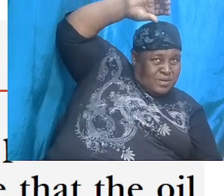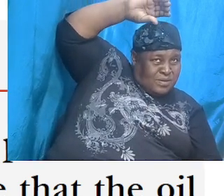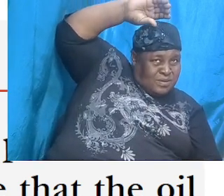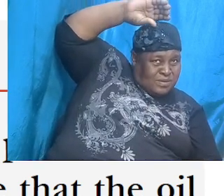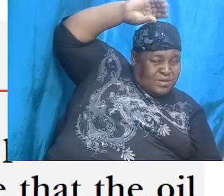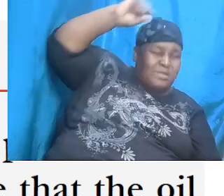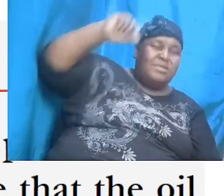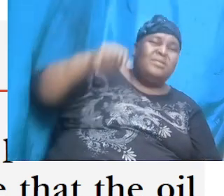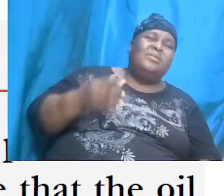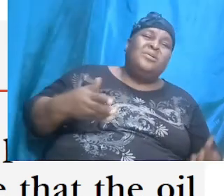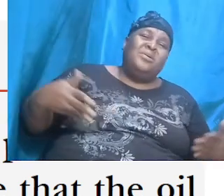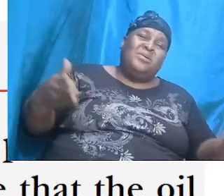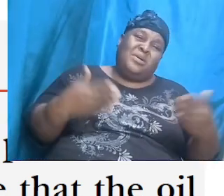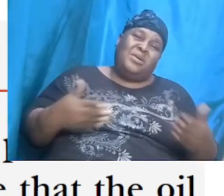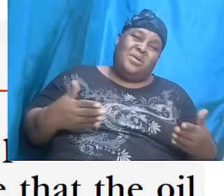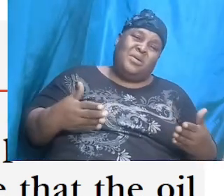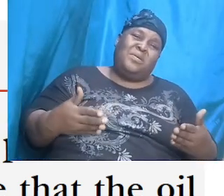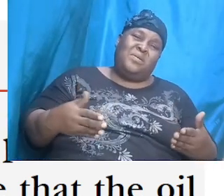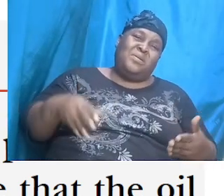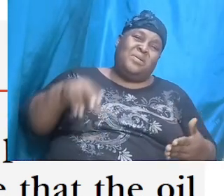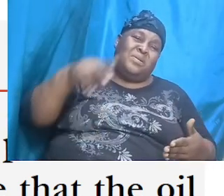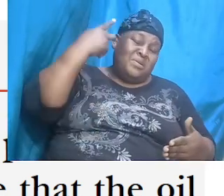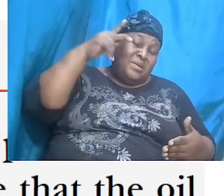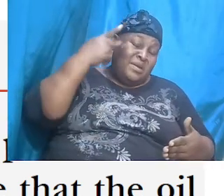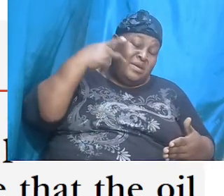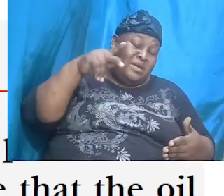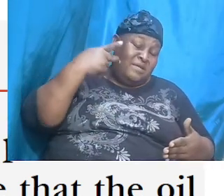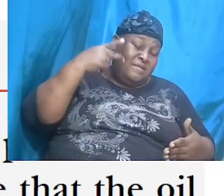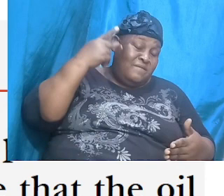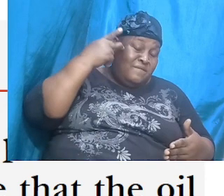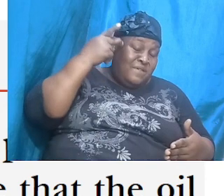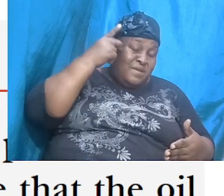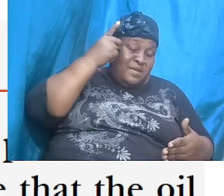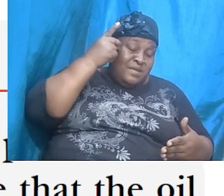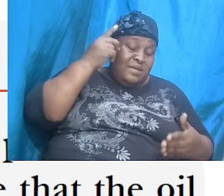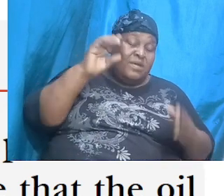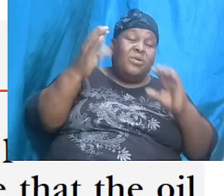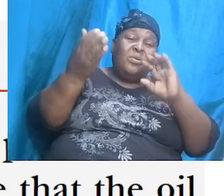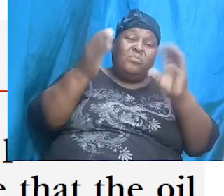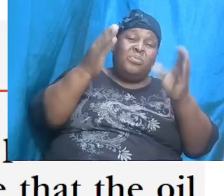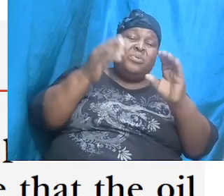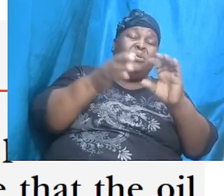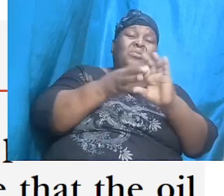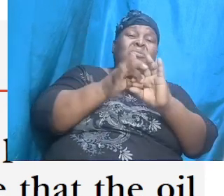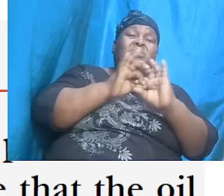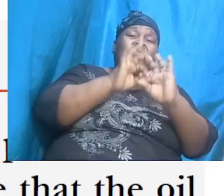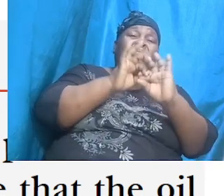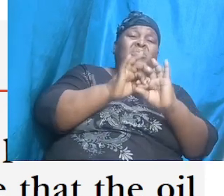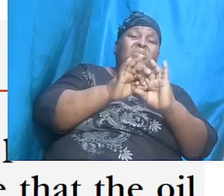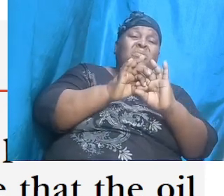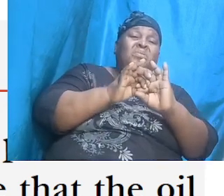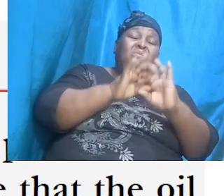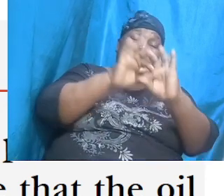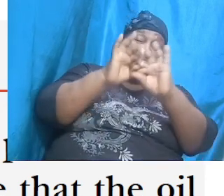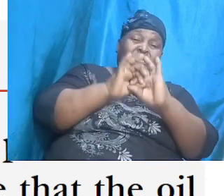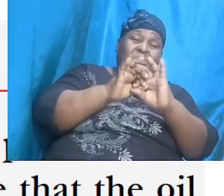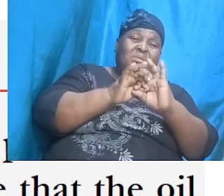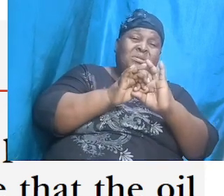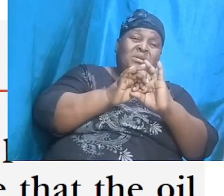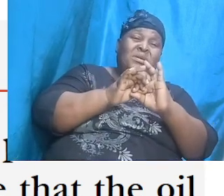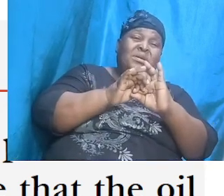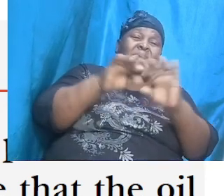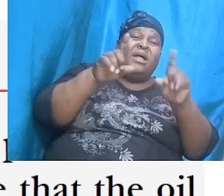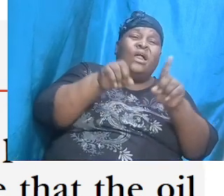saying? Here it is that David is comparing, praise God, unity. And notice he's saying unity is